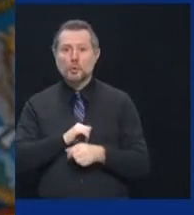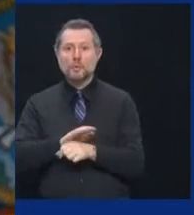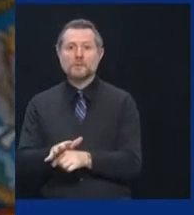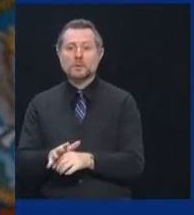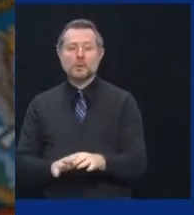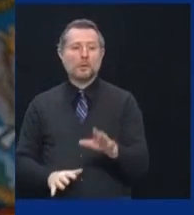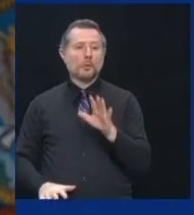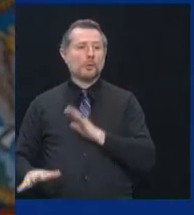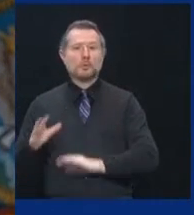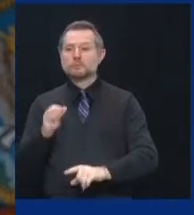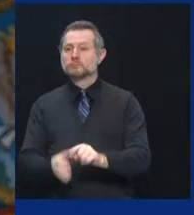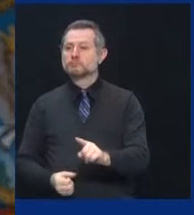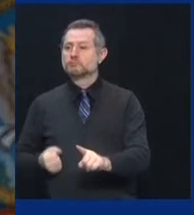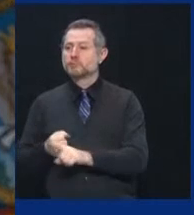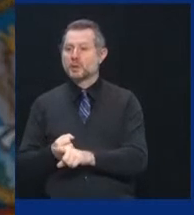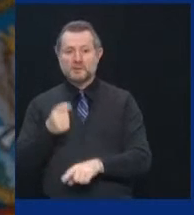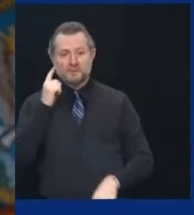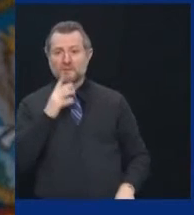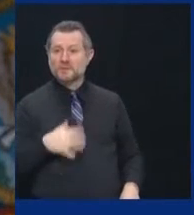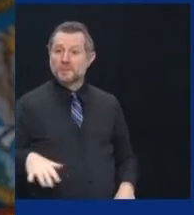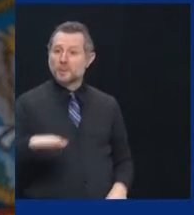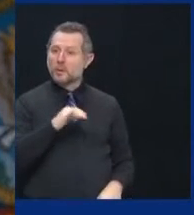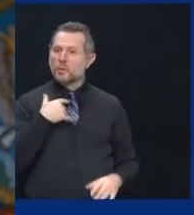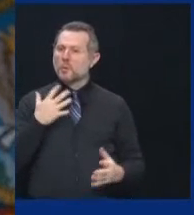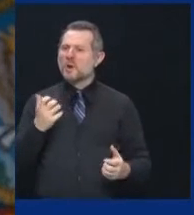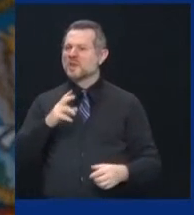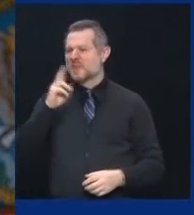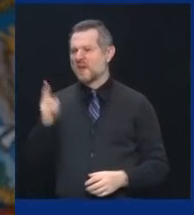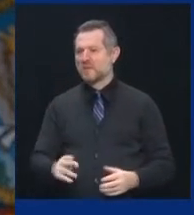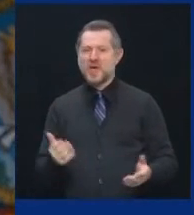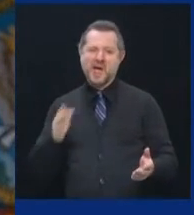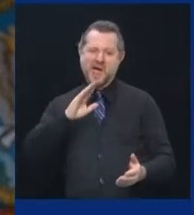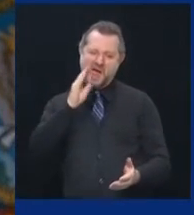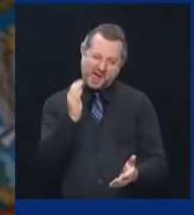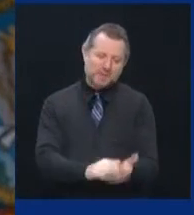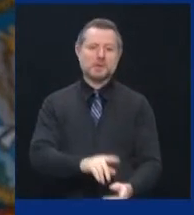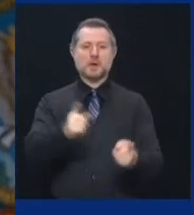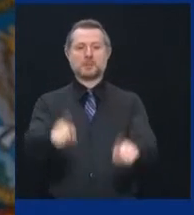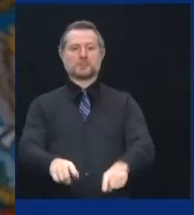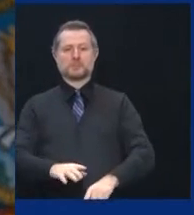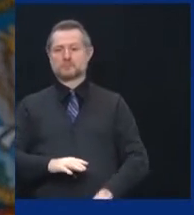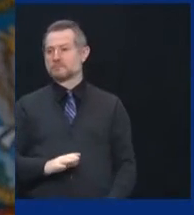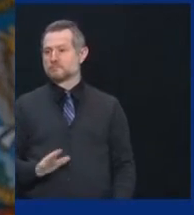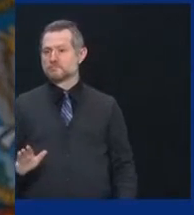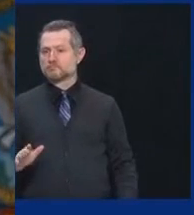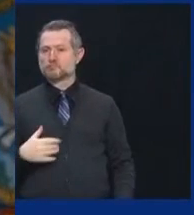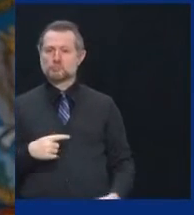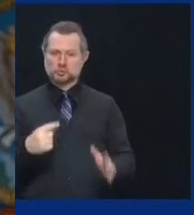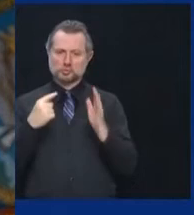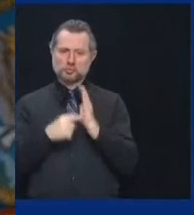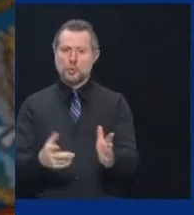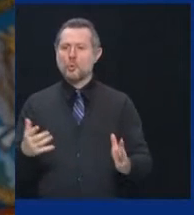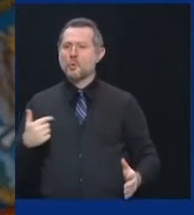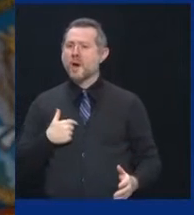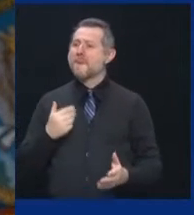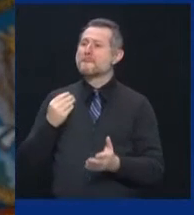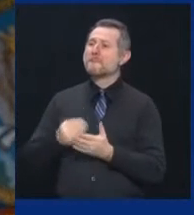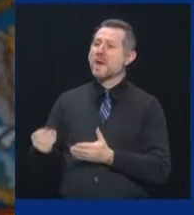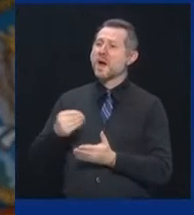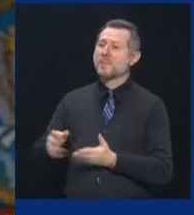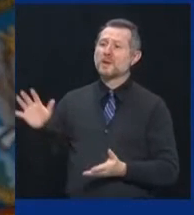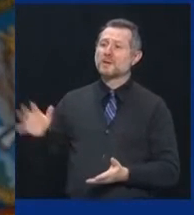happen again. COVID revealed a grave vulnerability in our medical supply chain. Too many